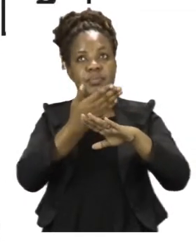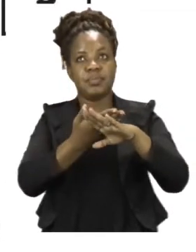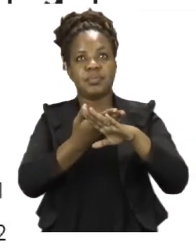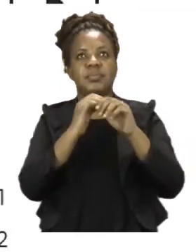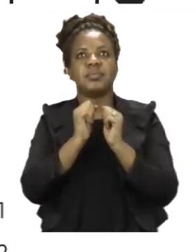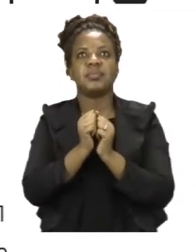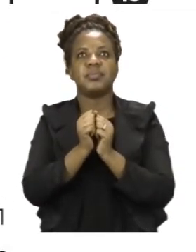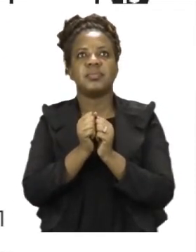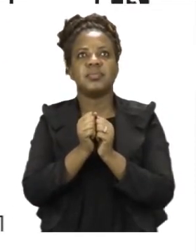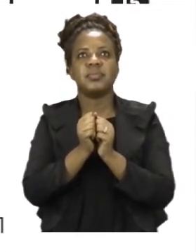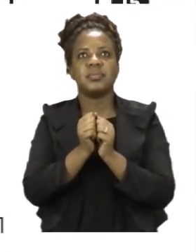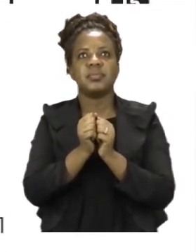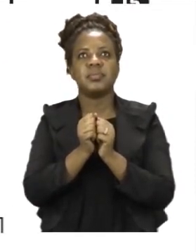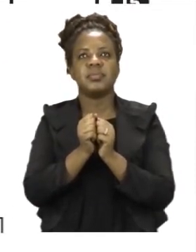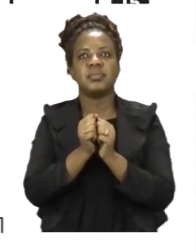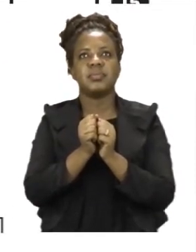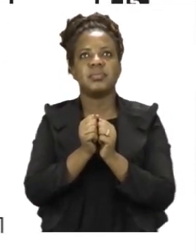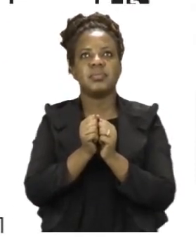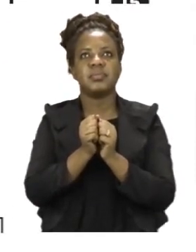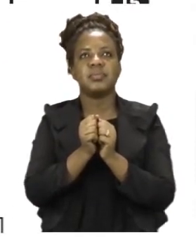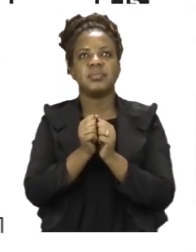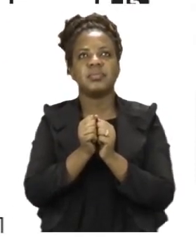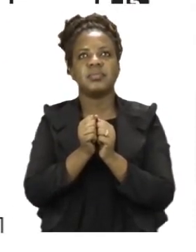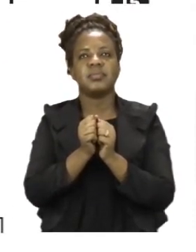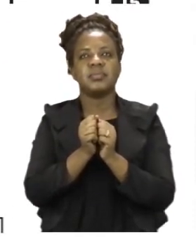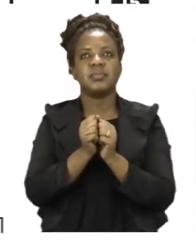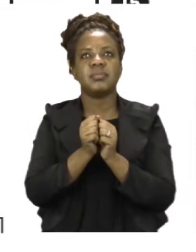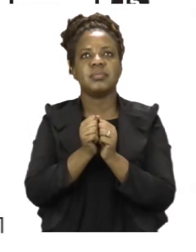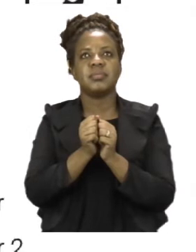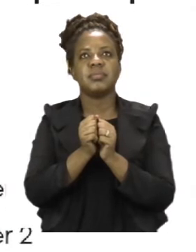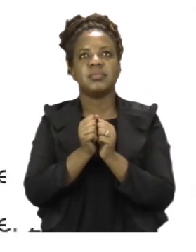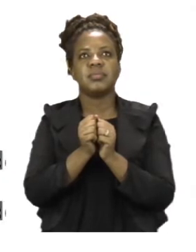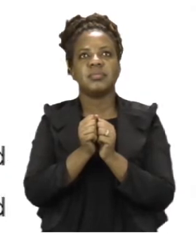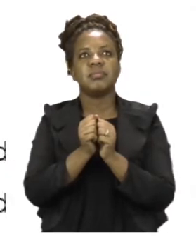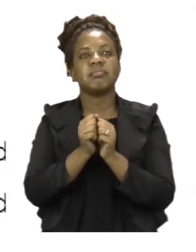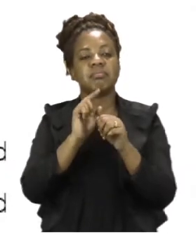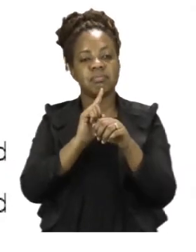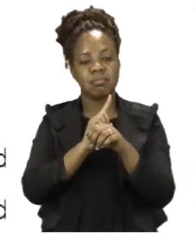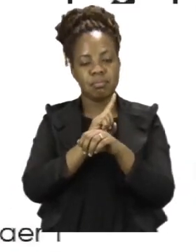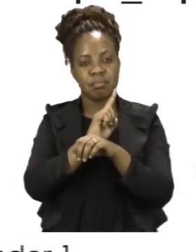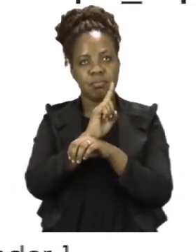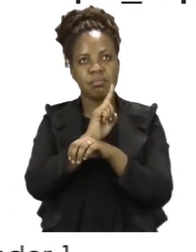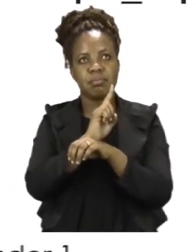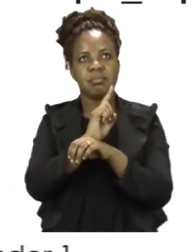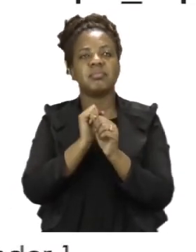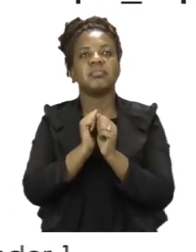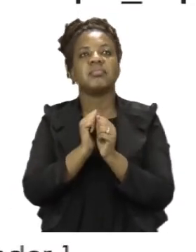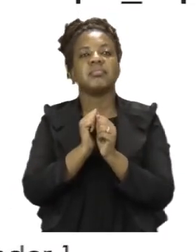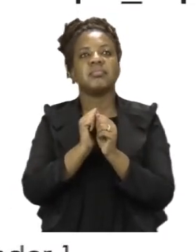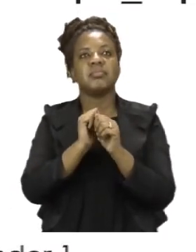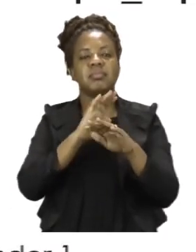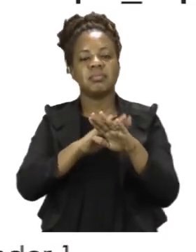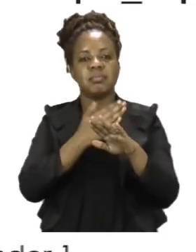answers. But I would like you to please first look at the example and we're going to do this one together. Now,